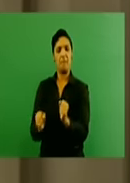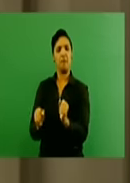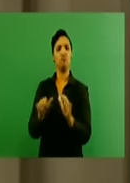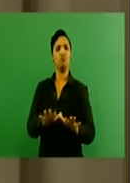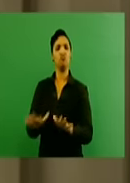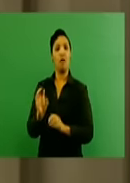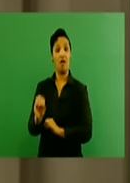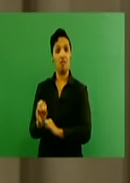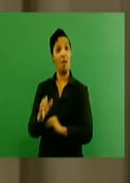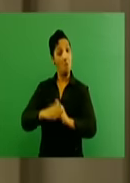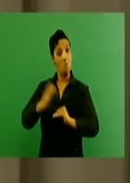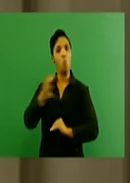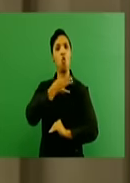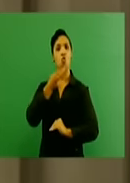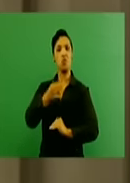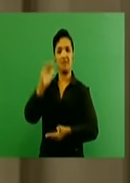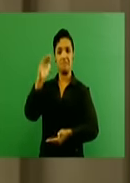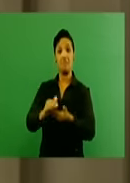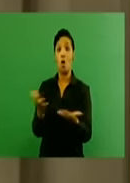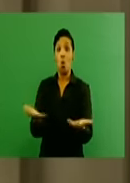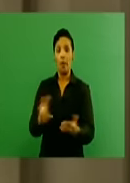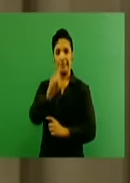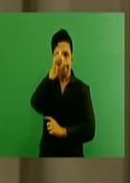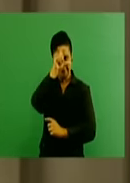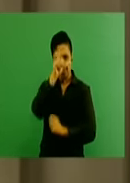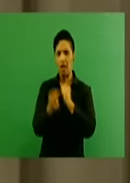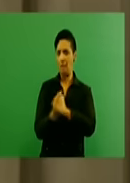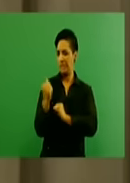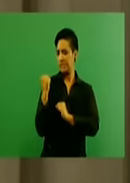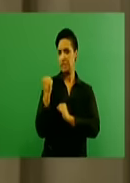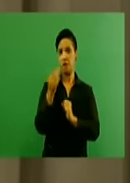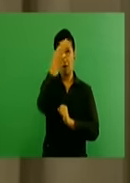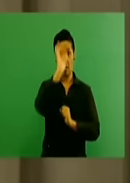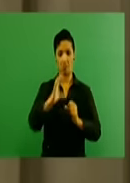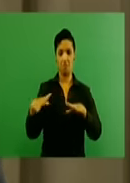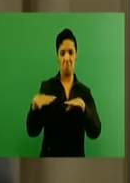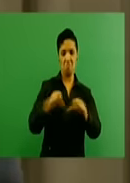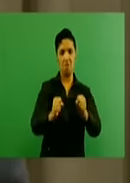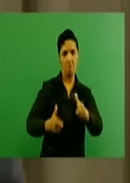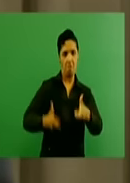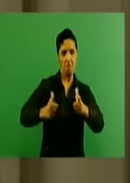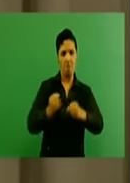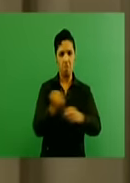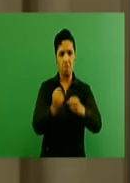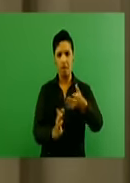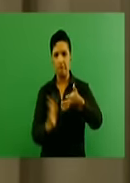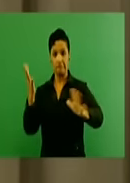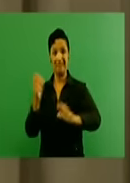with further downside risks in Turkey following the recent coup attempt and terrorist